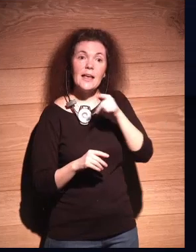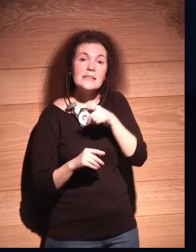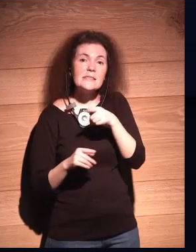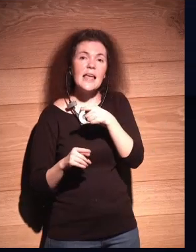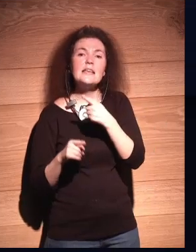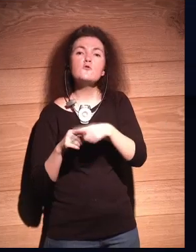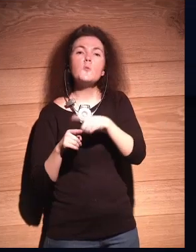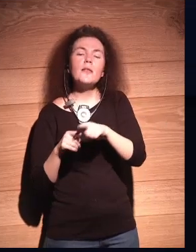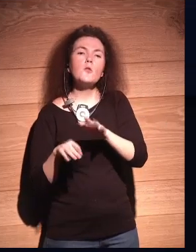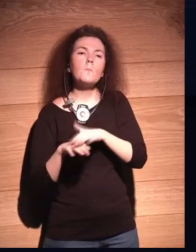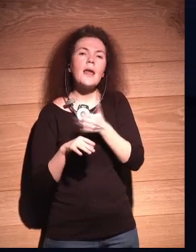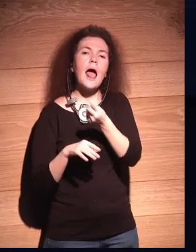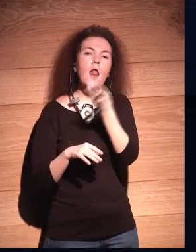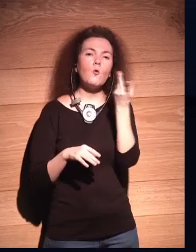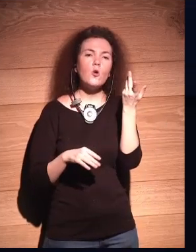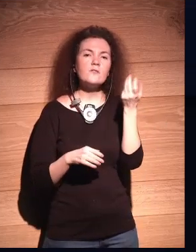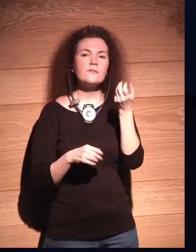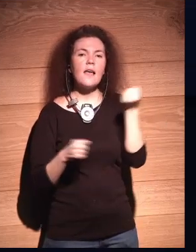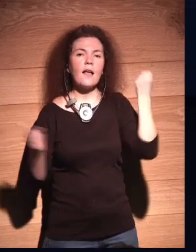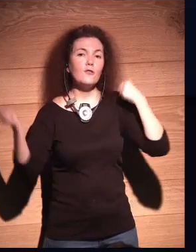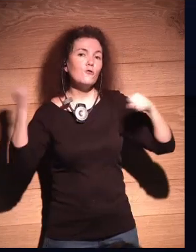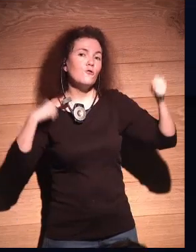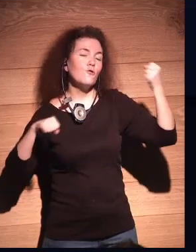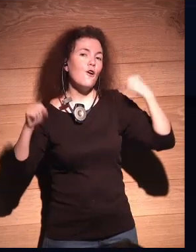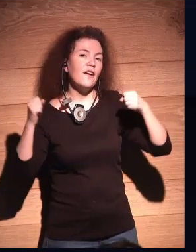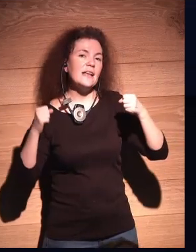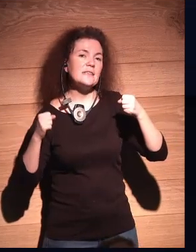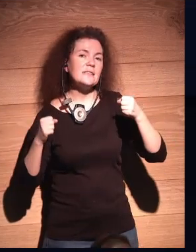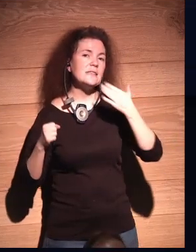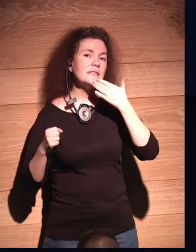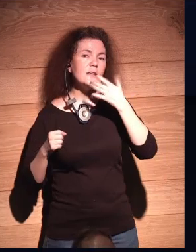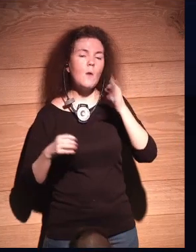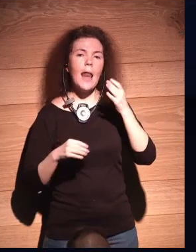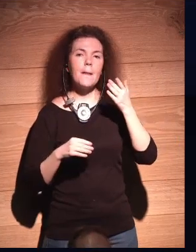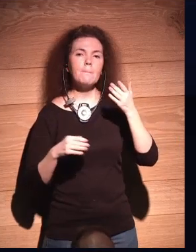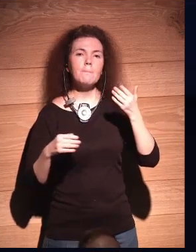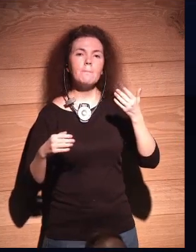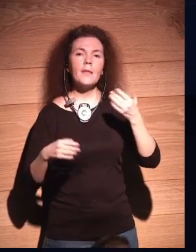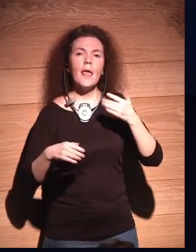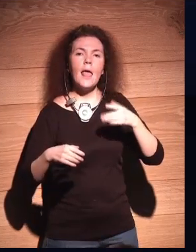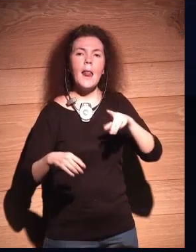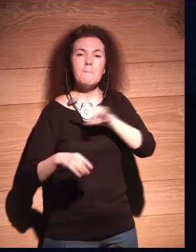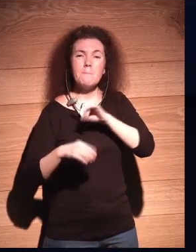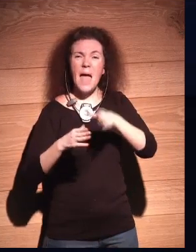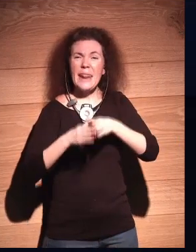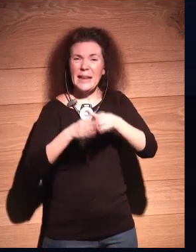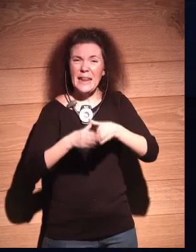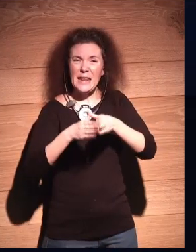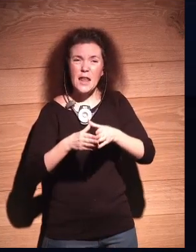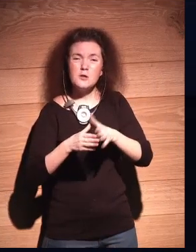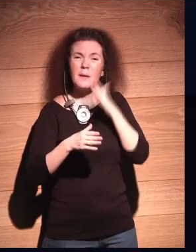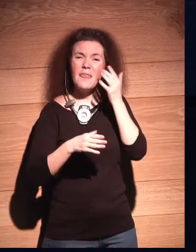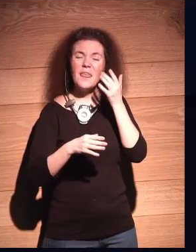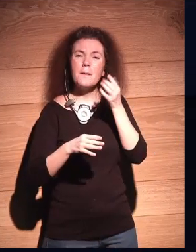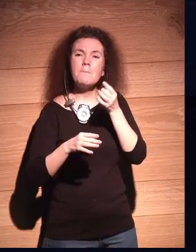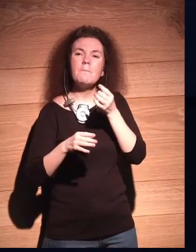the actors who were sort of sailors, and so it's a kind of harpoon instrument that you use sliding and